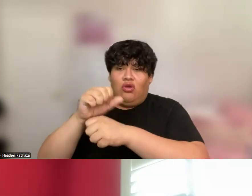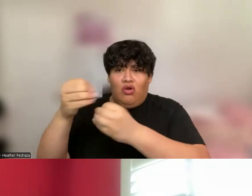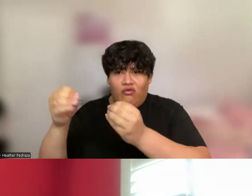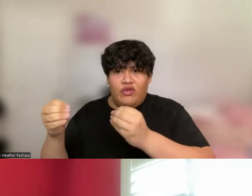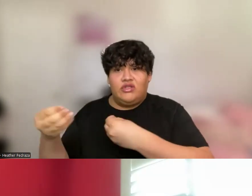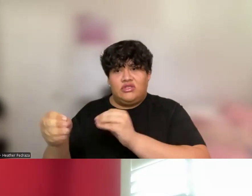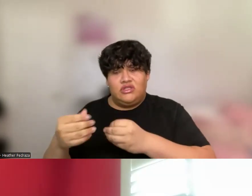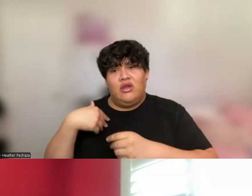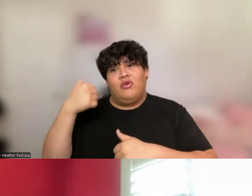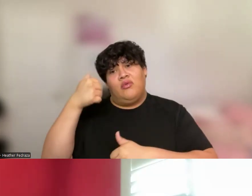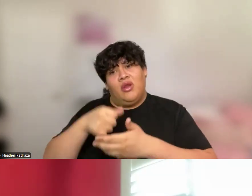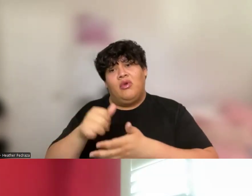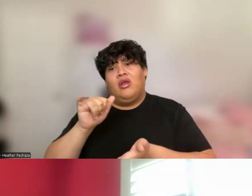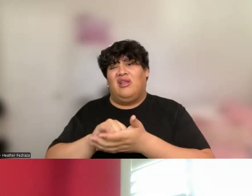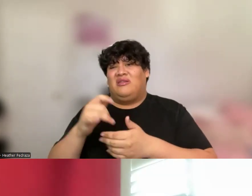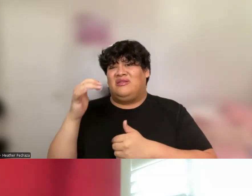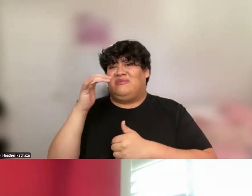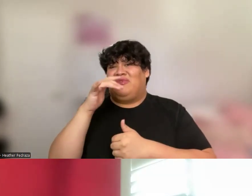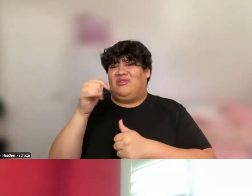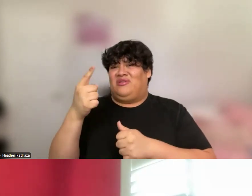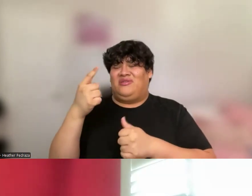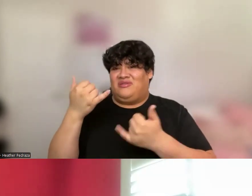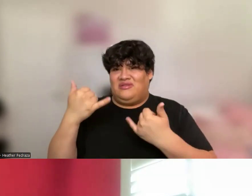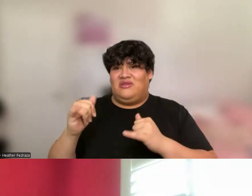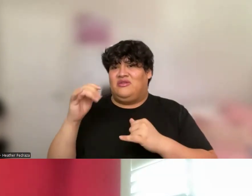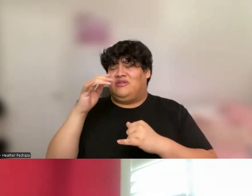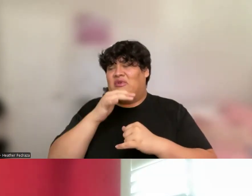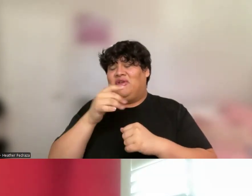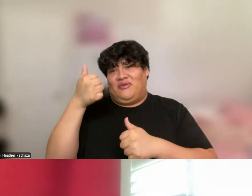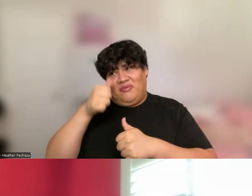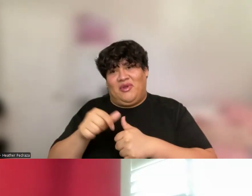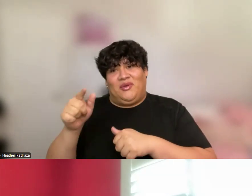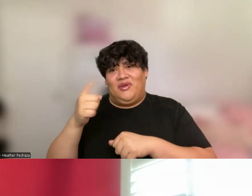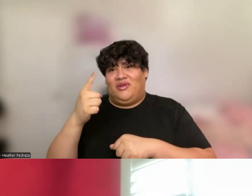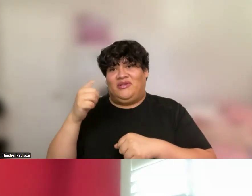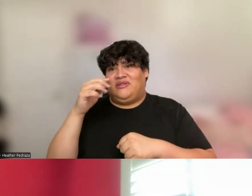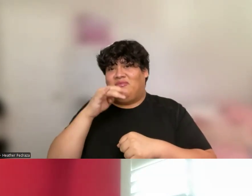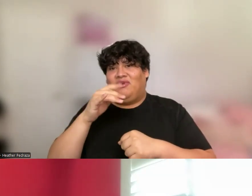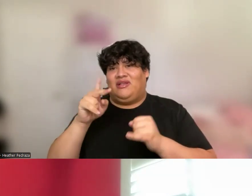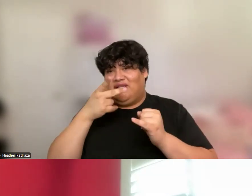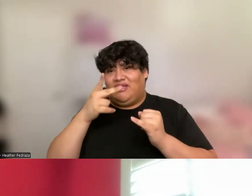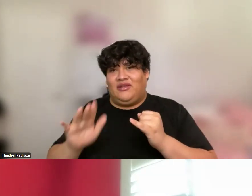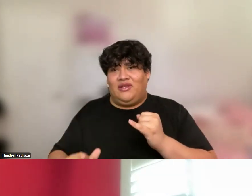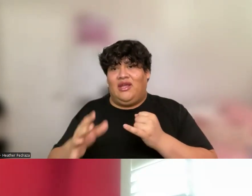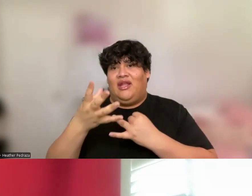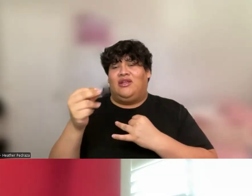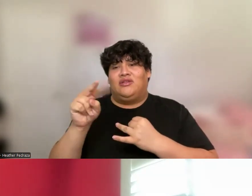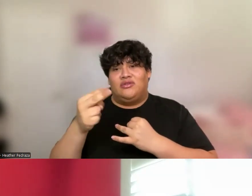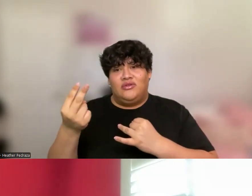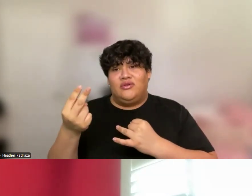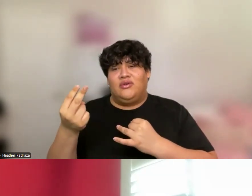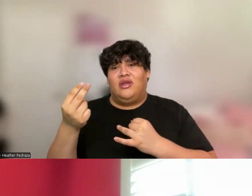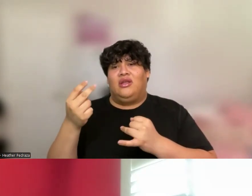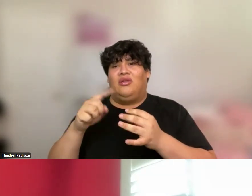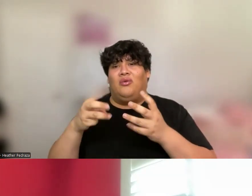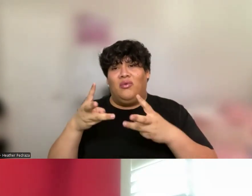remember. One, the smell is still with me from those facilities as a small child. And two, the